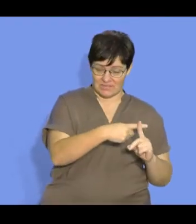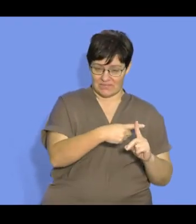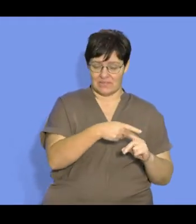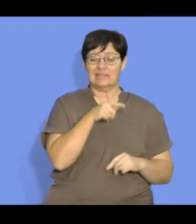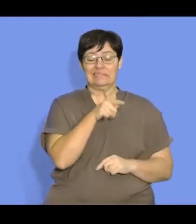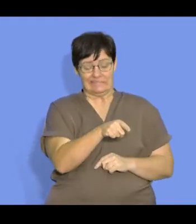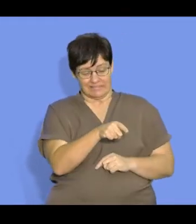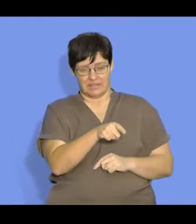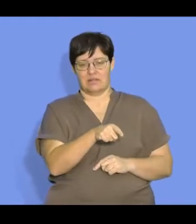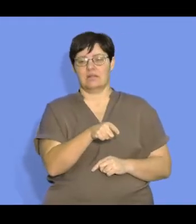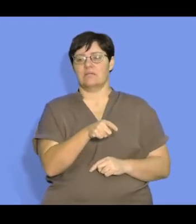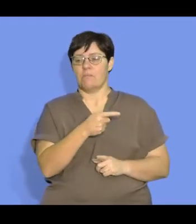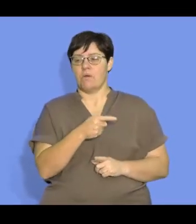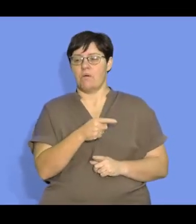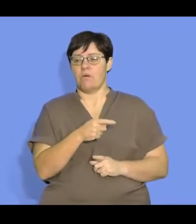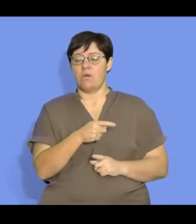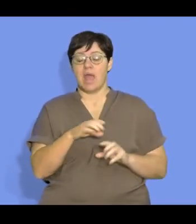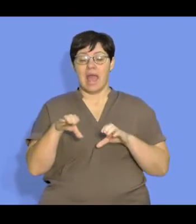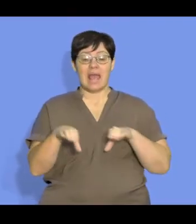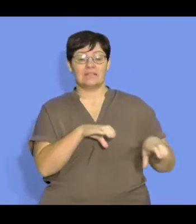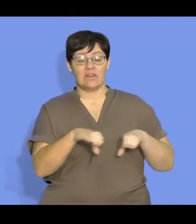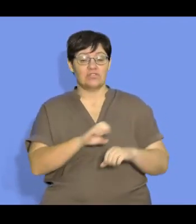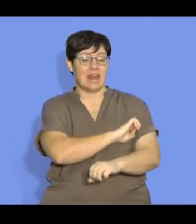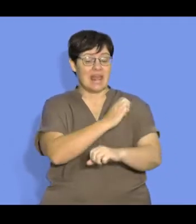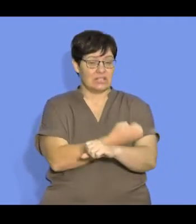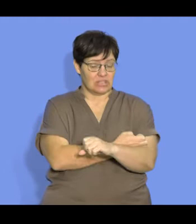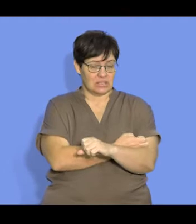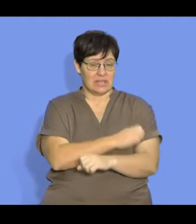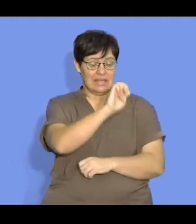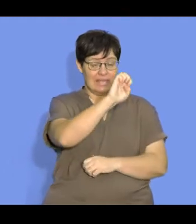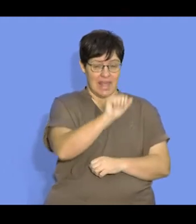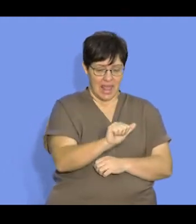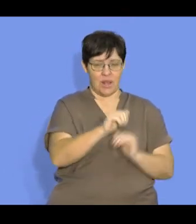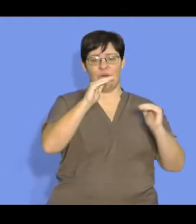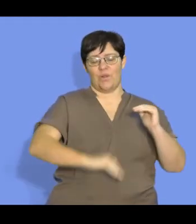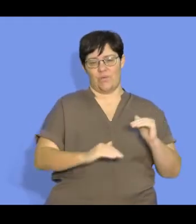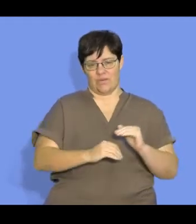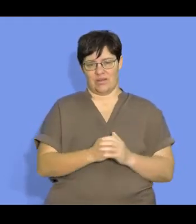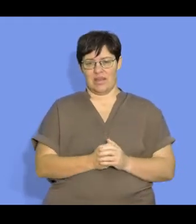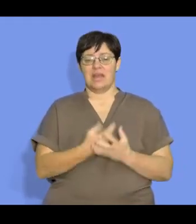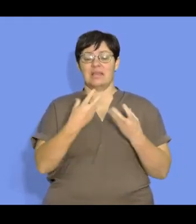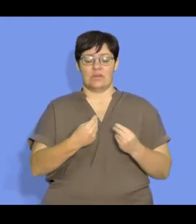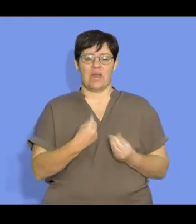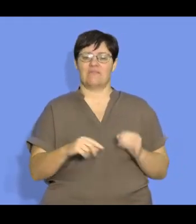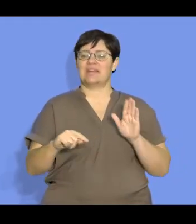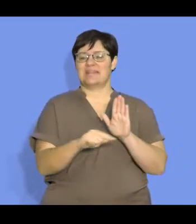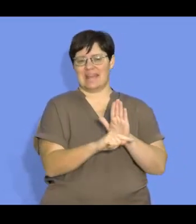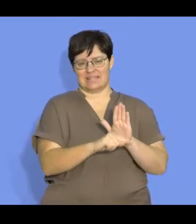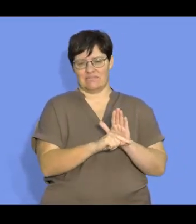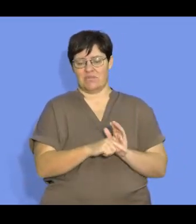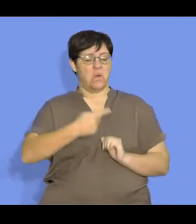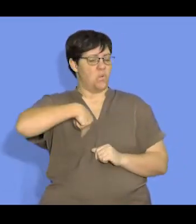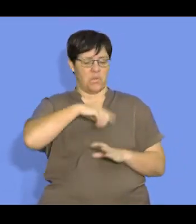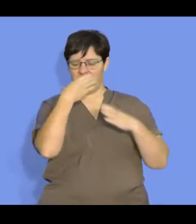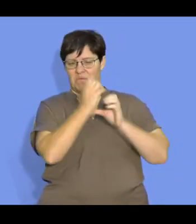a positive catalyst, and that one is the one that lowers the activation energy. And we have a